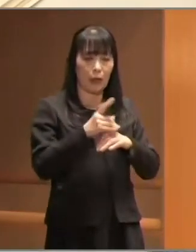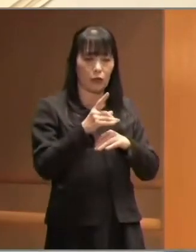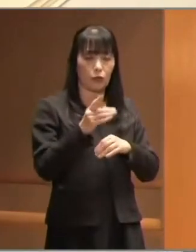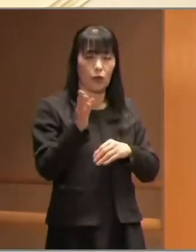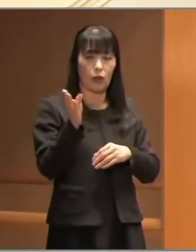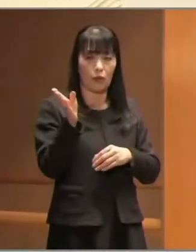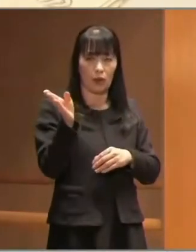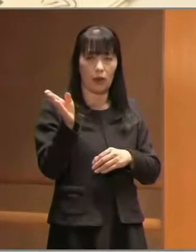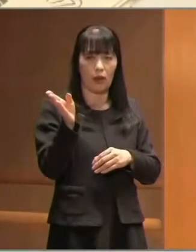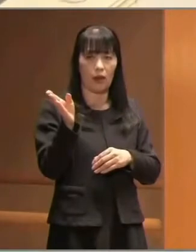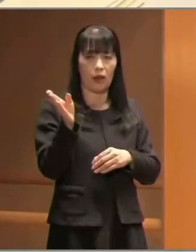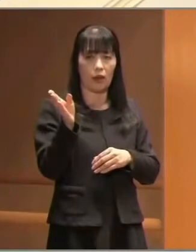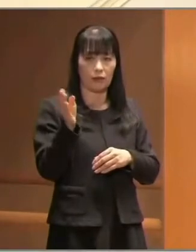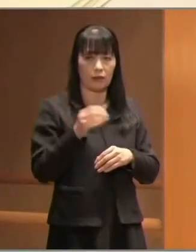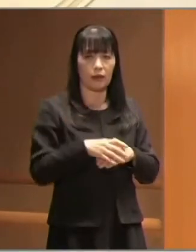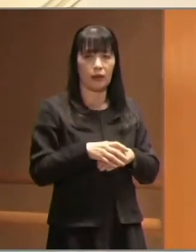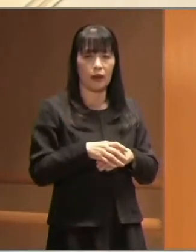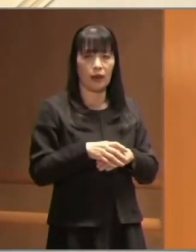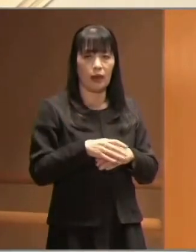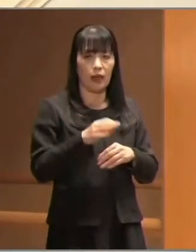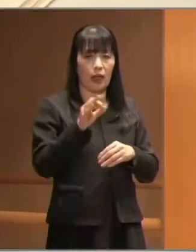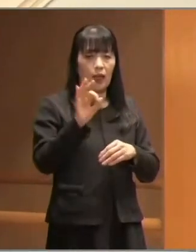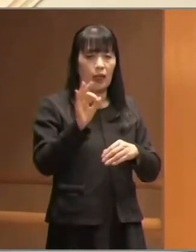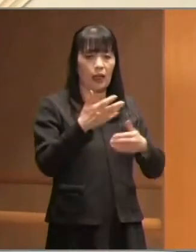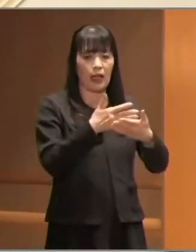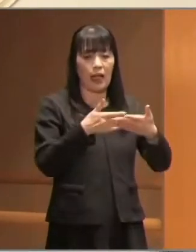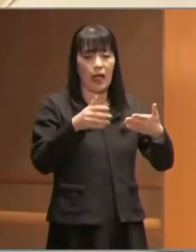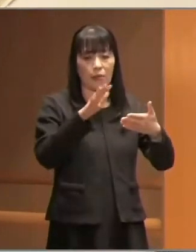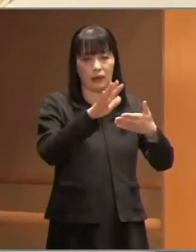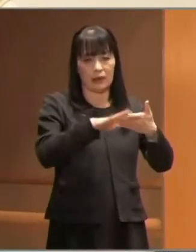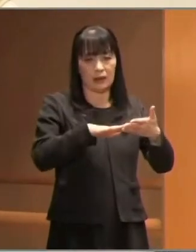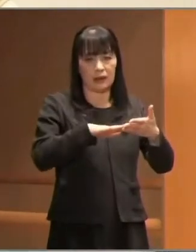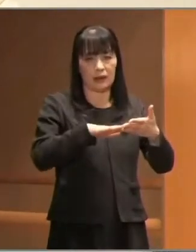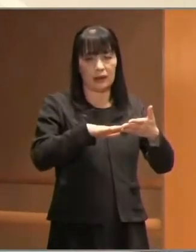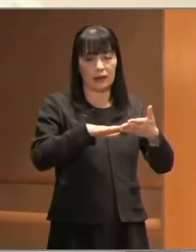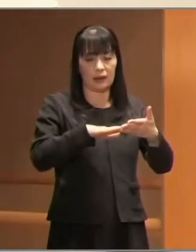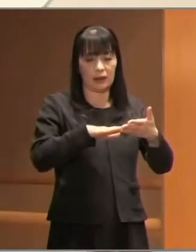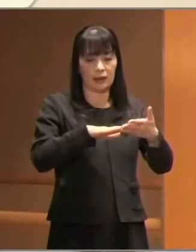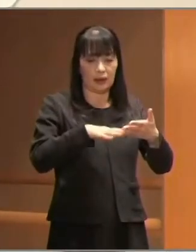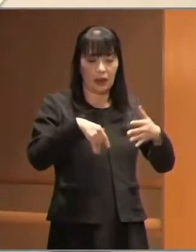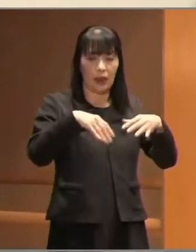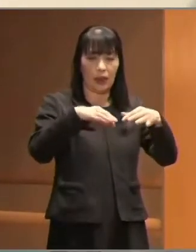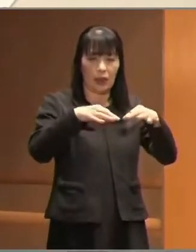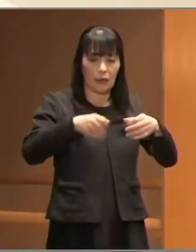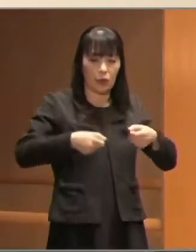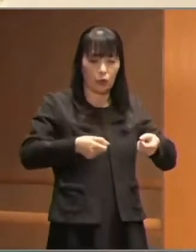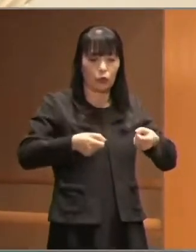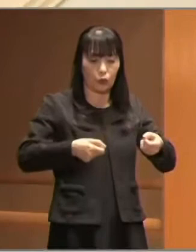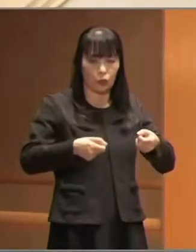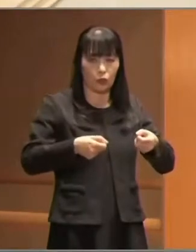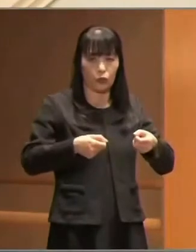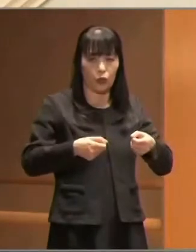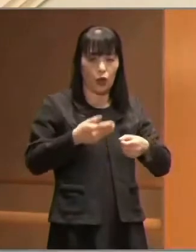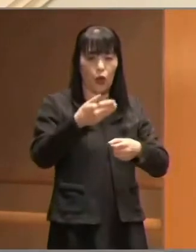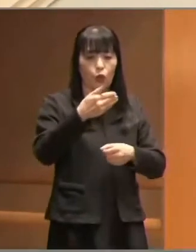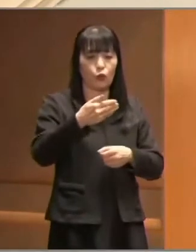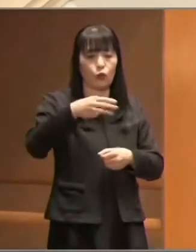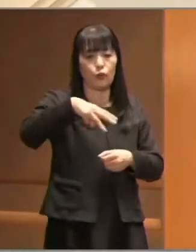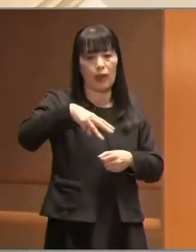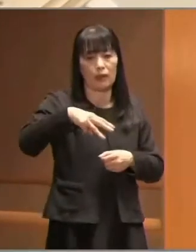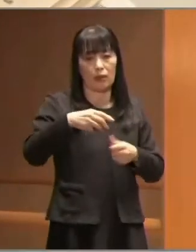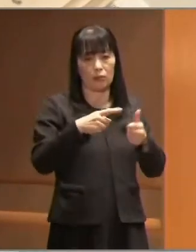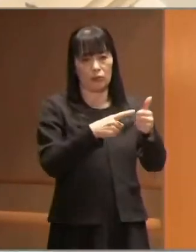this. So meshu washi is the paper made using the